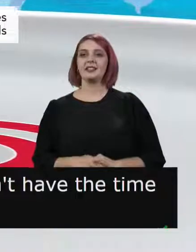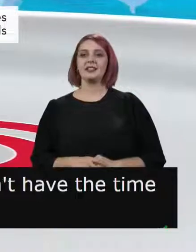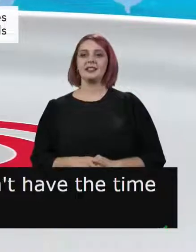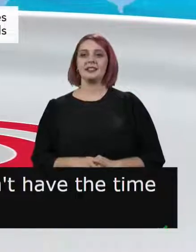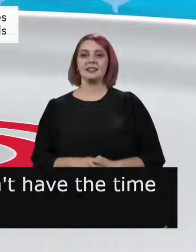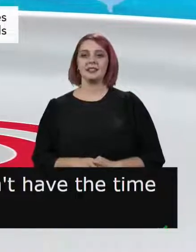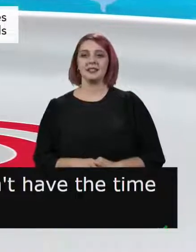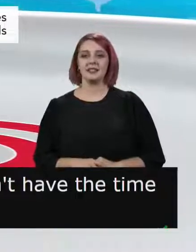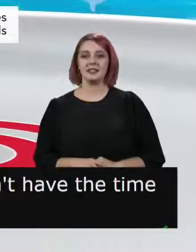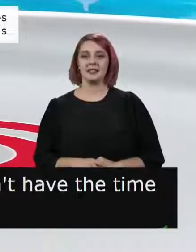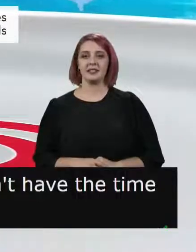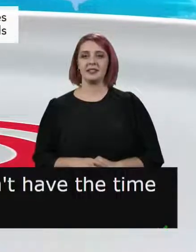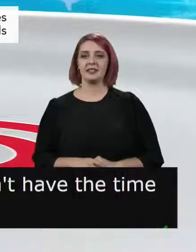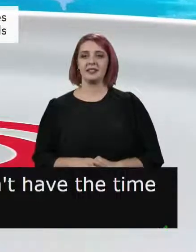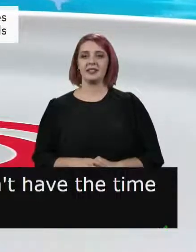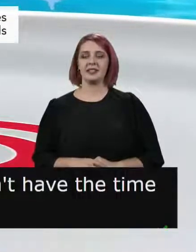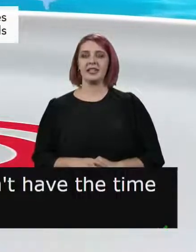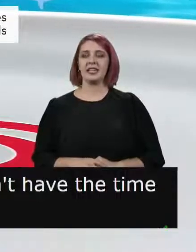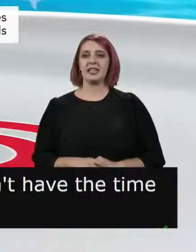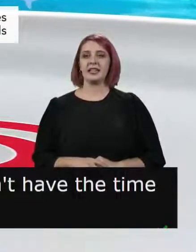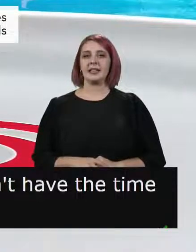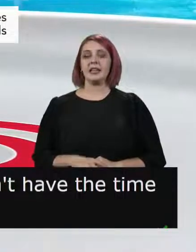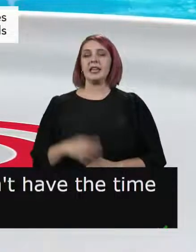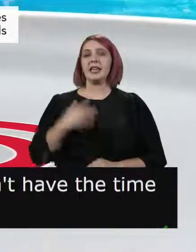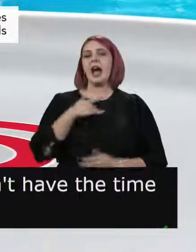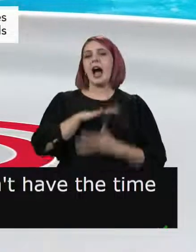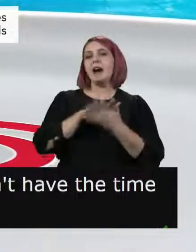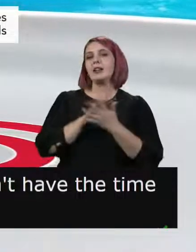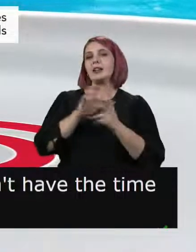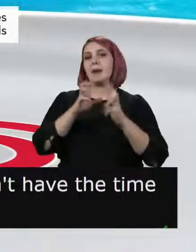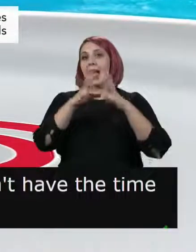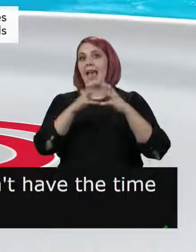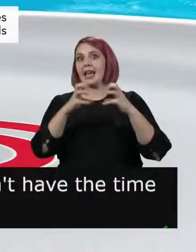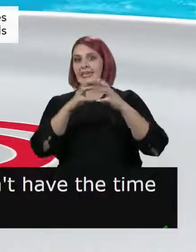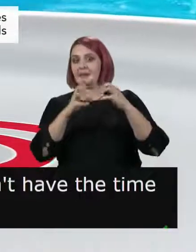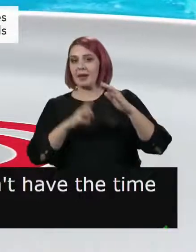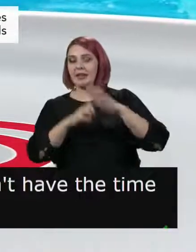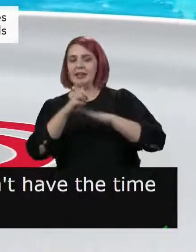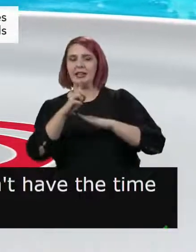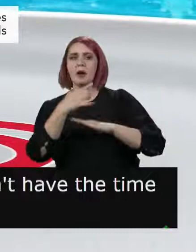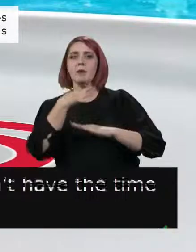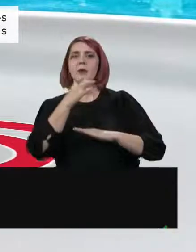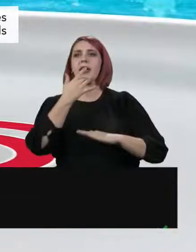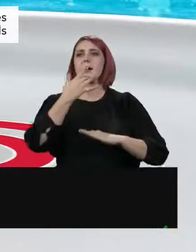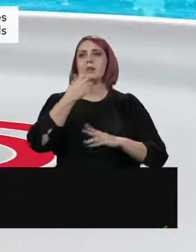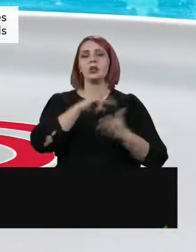Y hablando de expectativas, ¿pueden algunas de estas... Speaking about